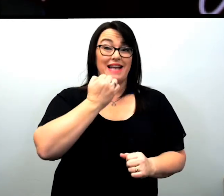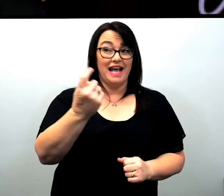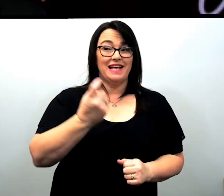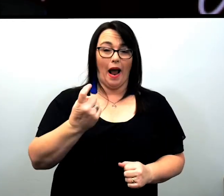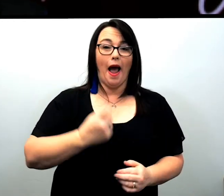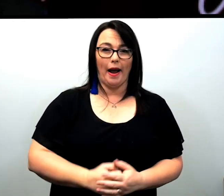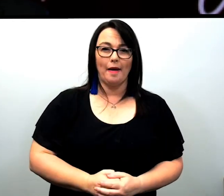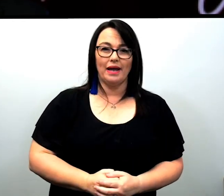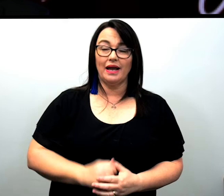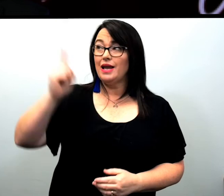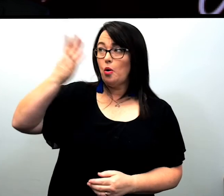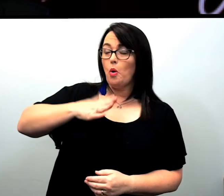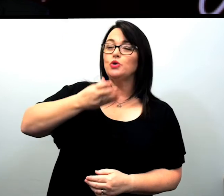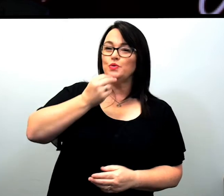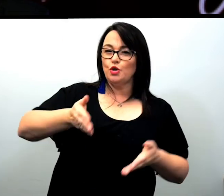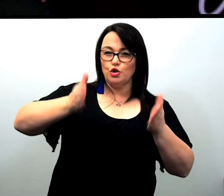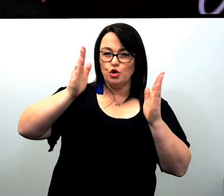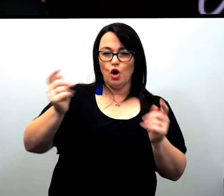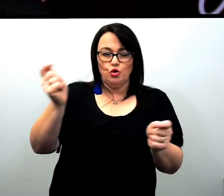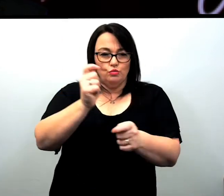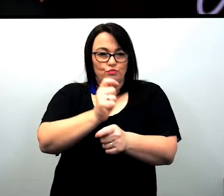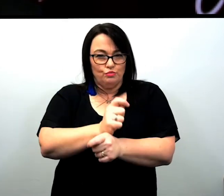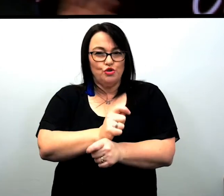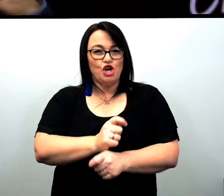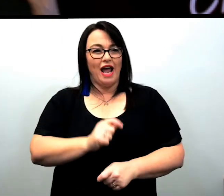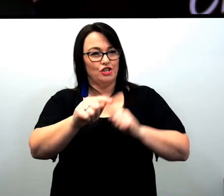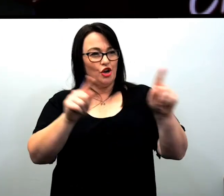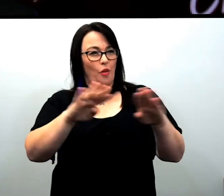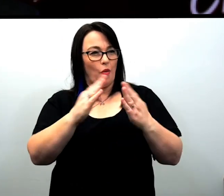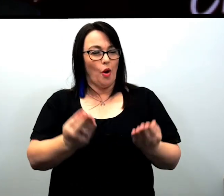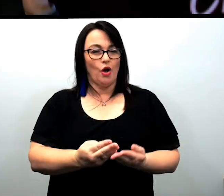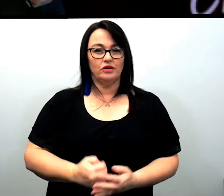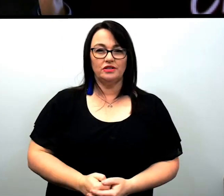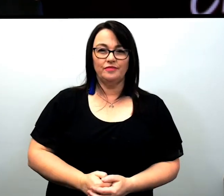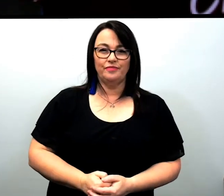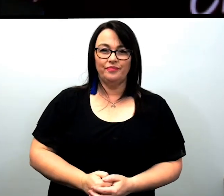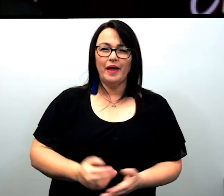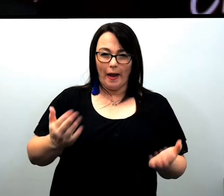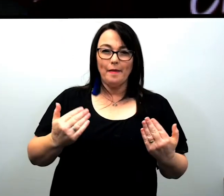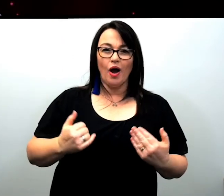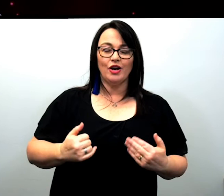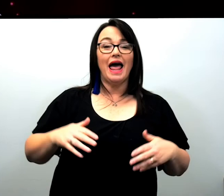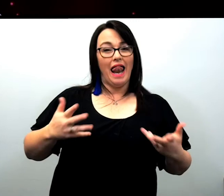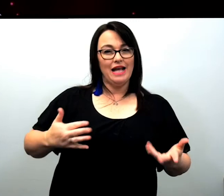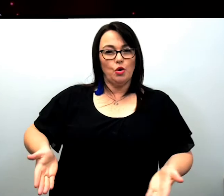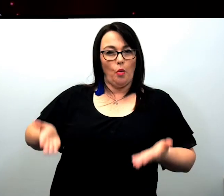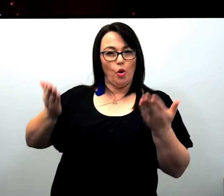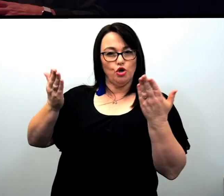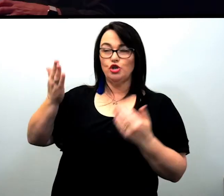bring restoration and transformation. Come on, let's worship Him. Worship team, you go for it. God bless you.